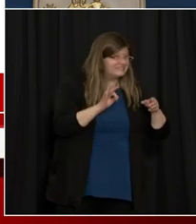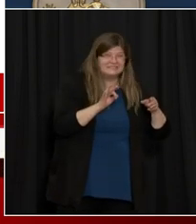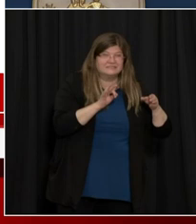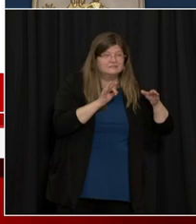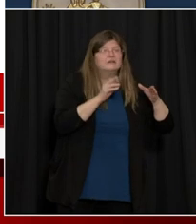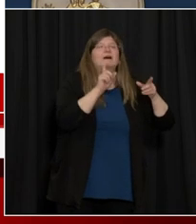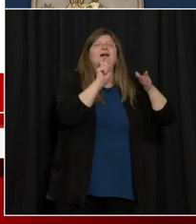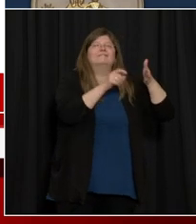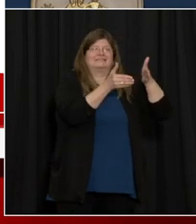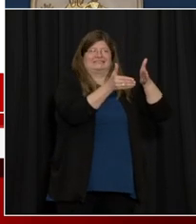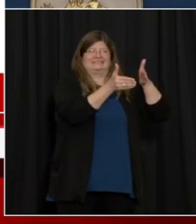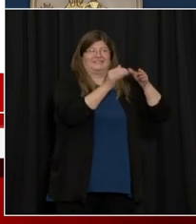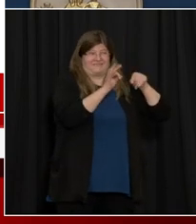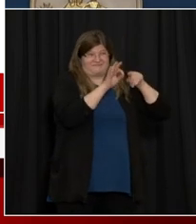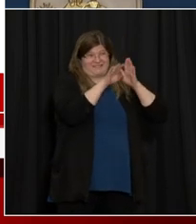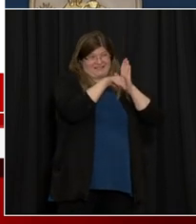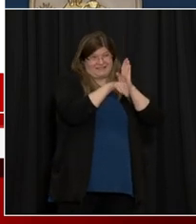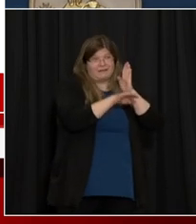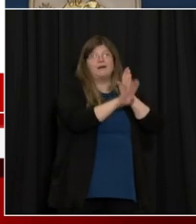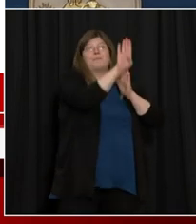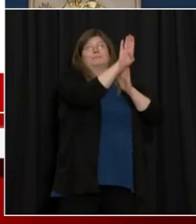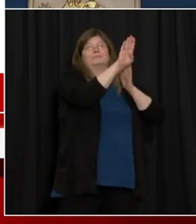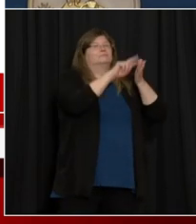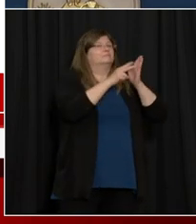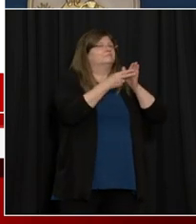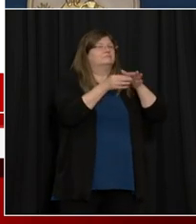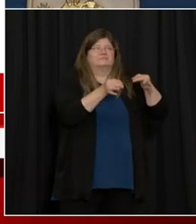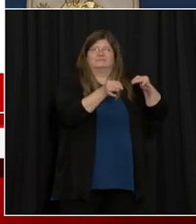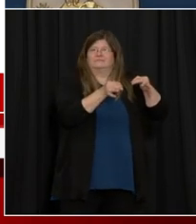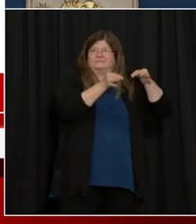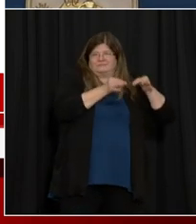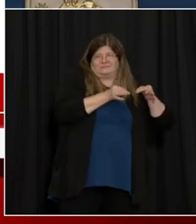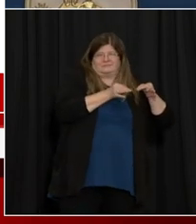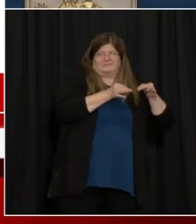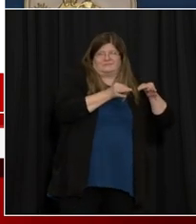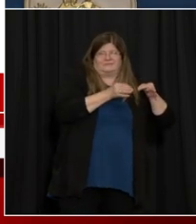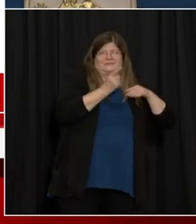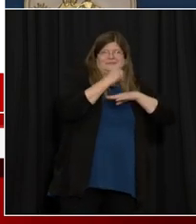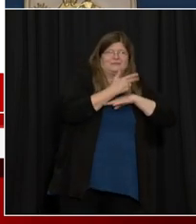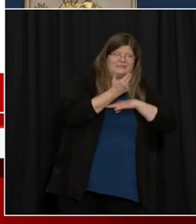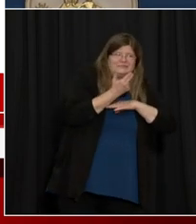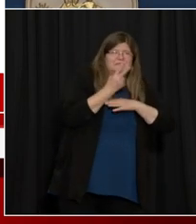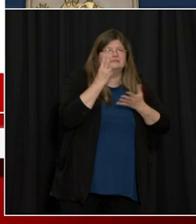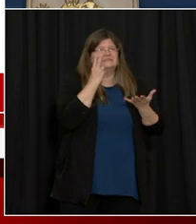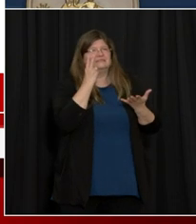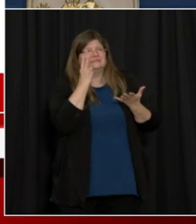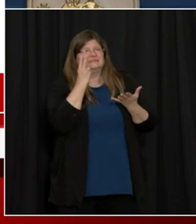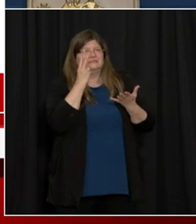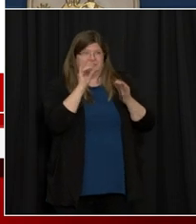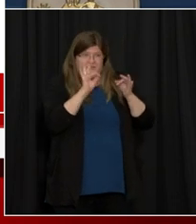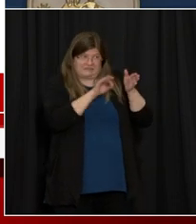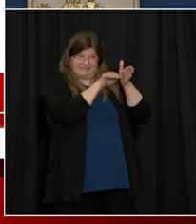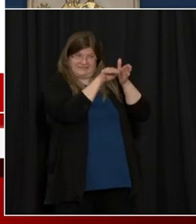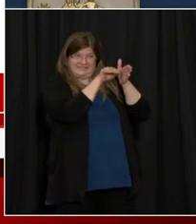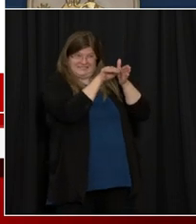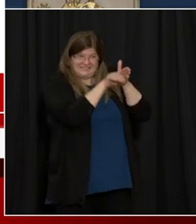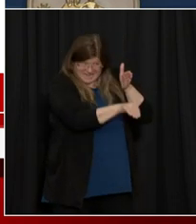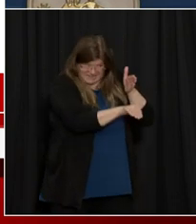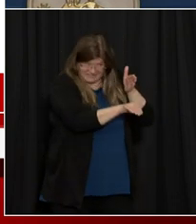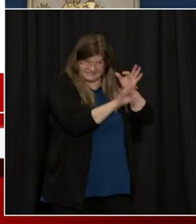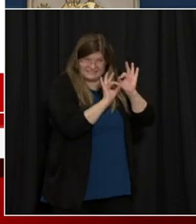decline, which means that if the trend holds, we will be able to report 14 days of decline